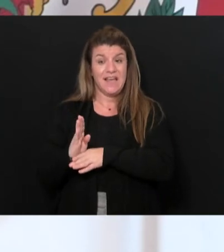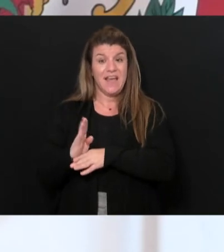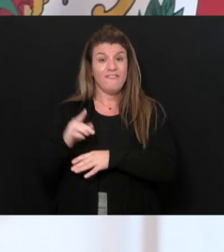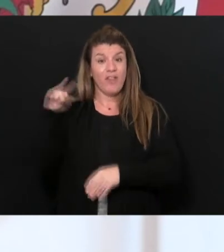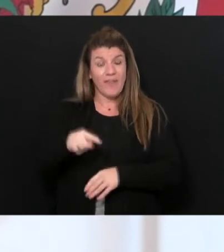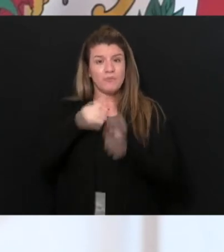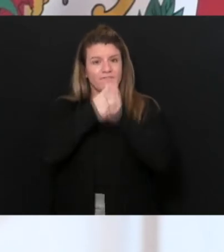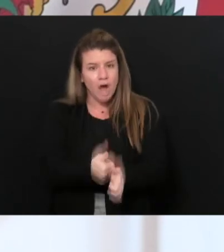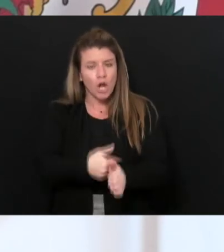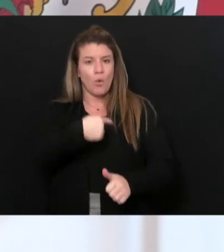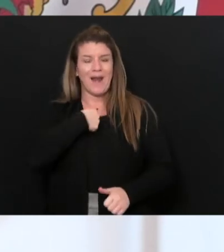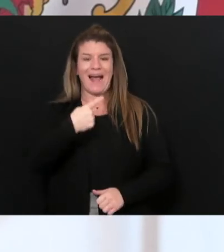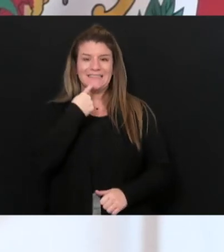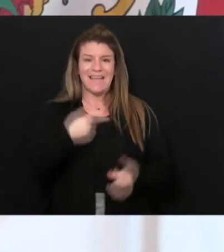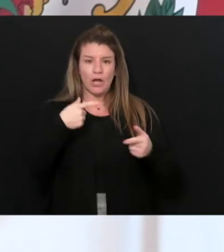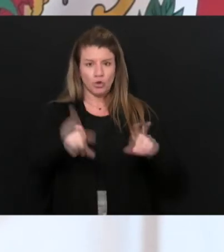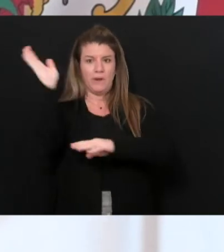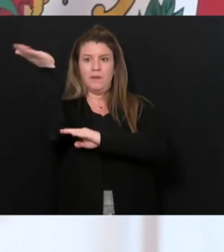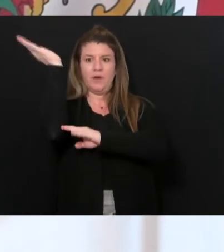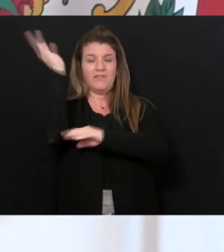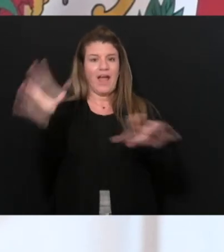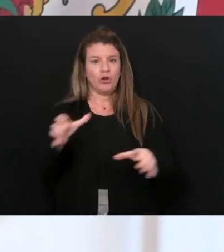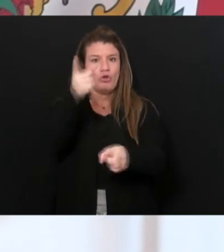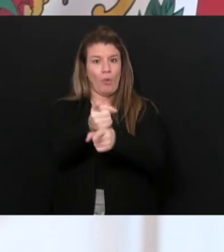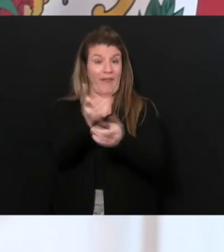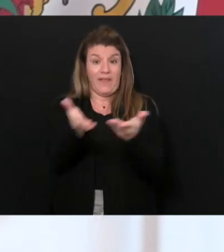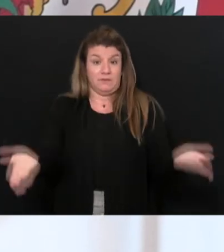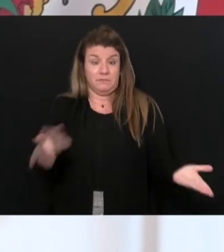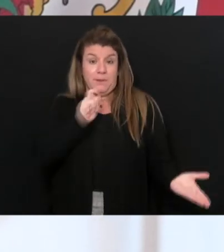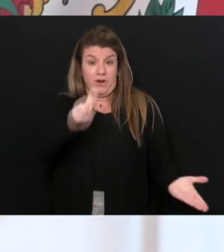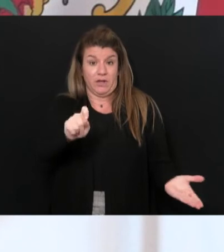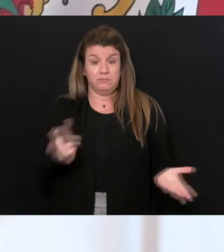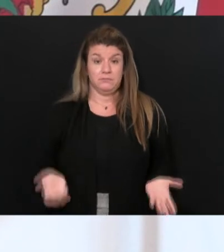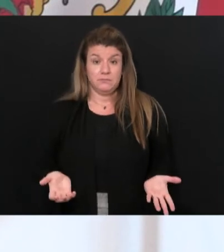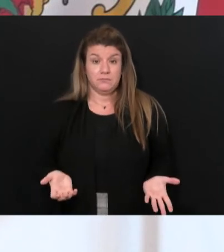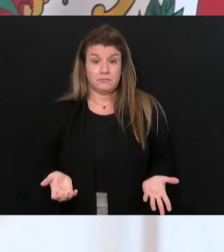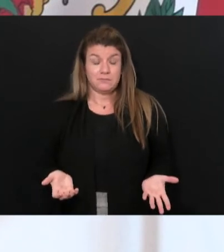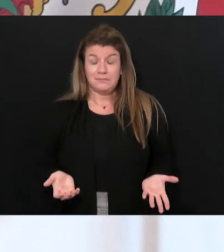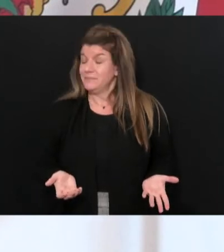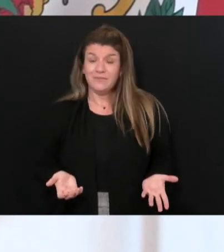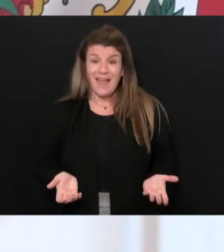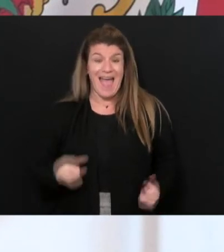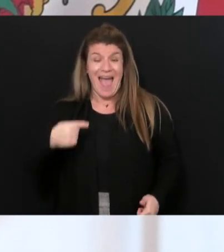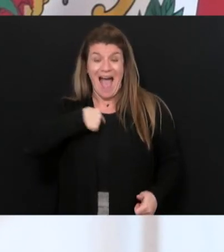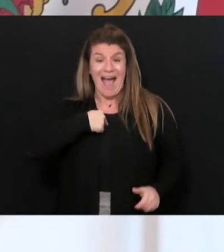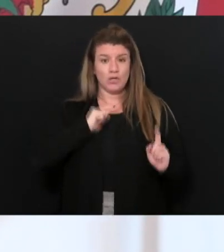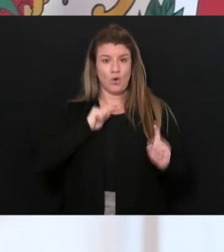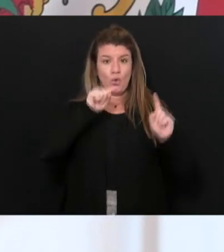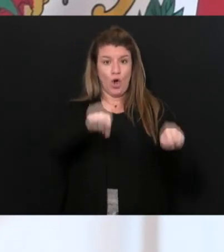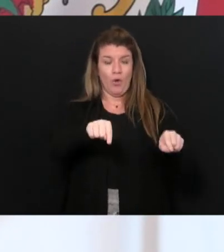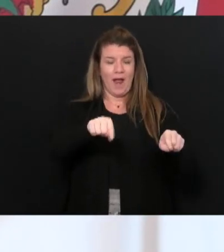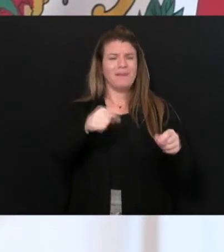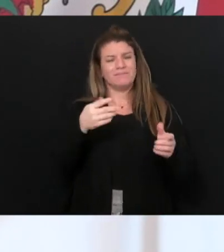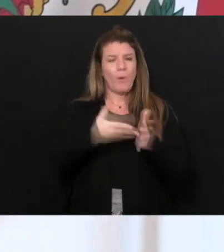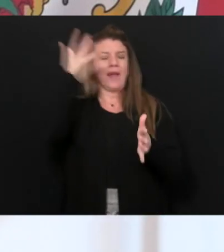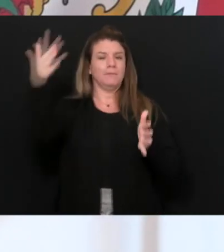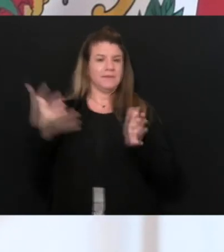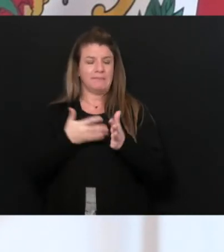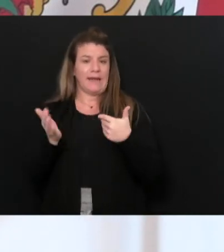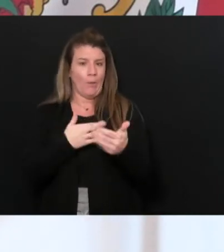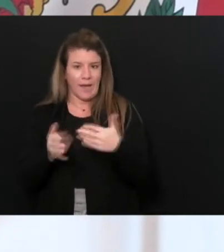briefing and do the right things. I mean, for God's sakes, a living. I don't go there, very, very seldom in the first